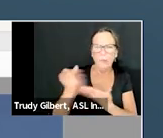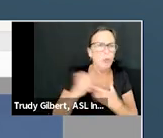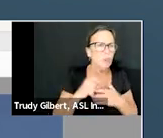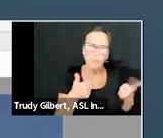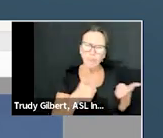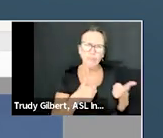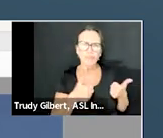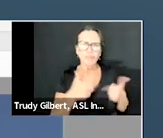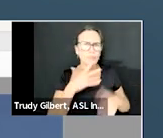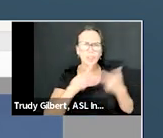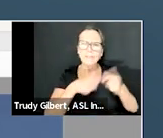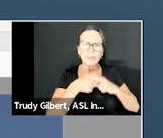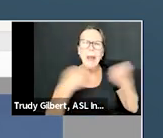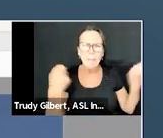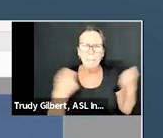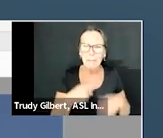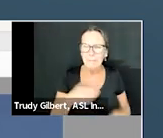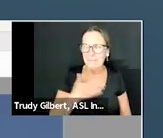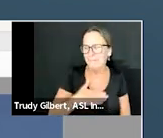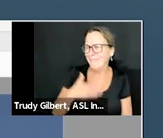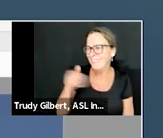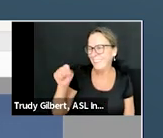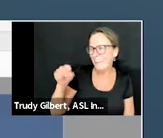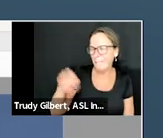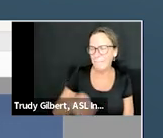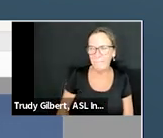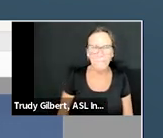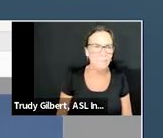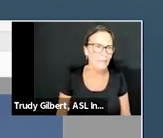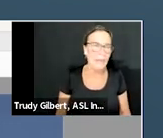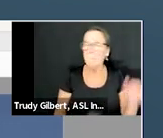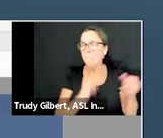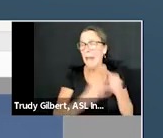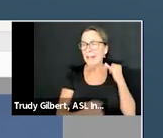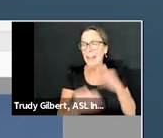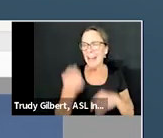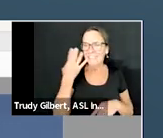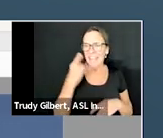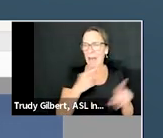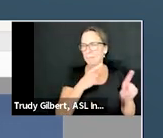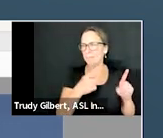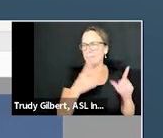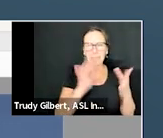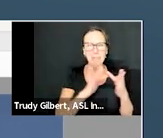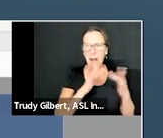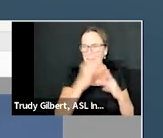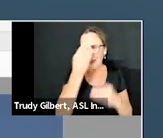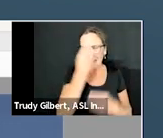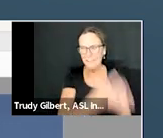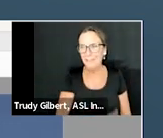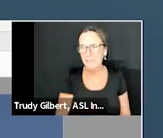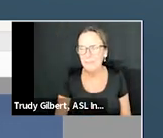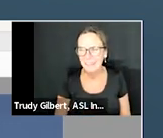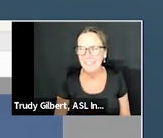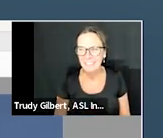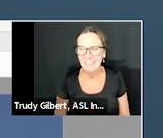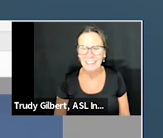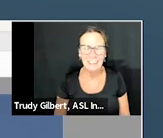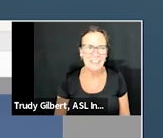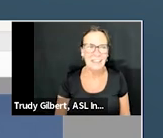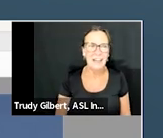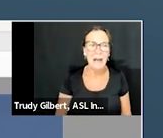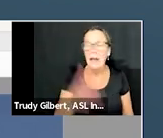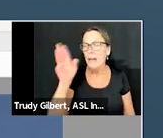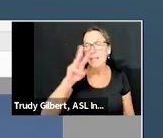Maybe just sum up what you were going to say real quick. Yeah, I think this is my last slide, and this is our contact information. And on our